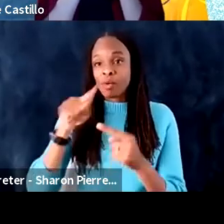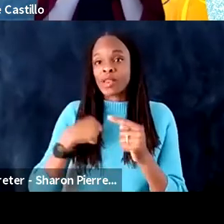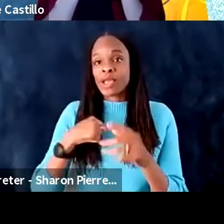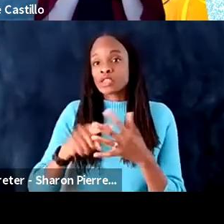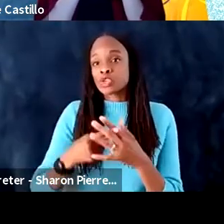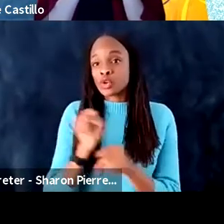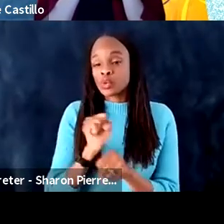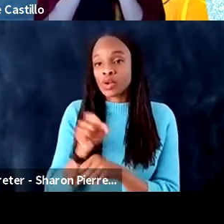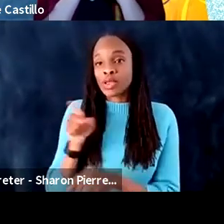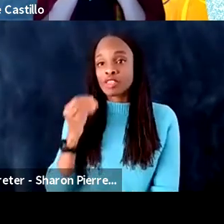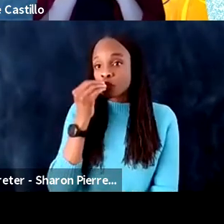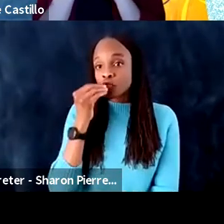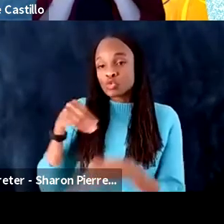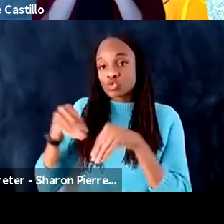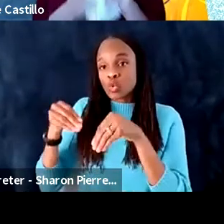food stores